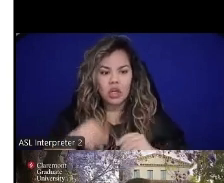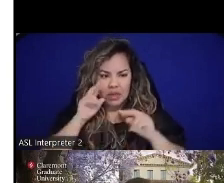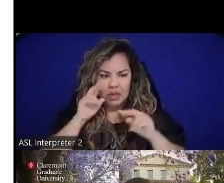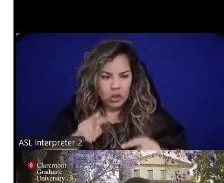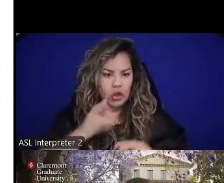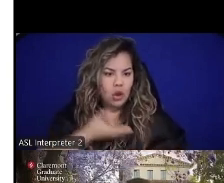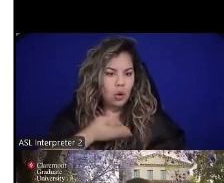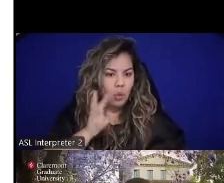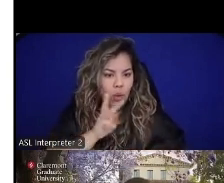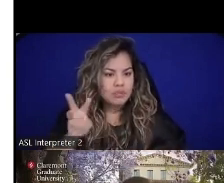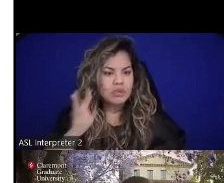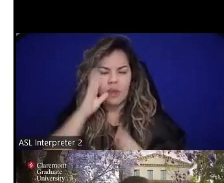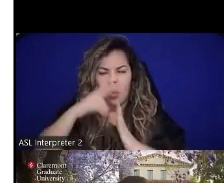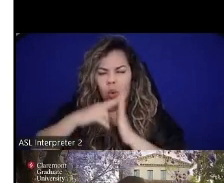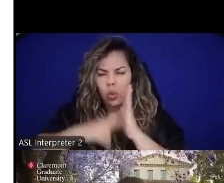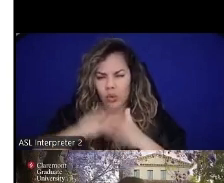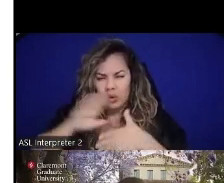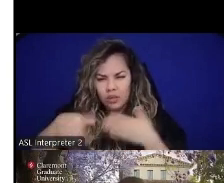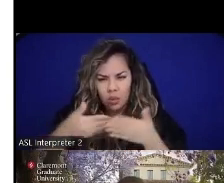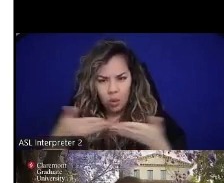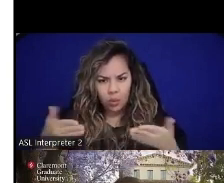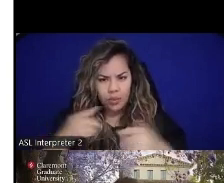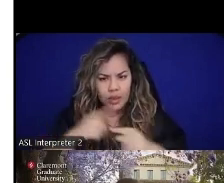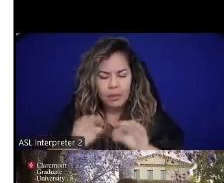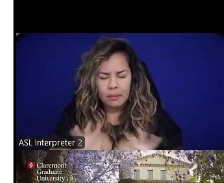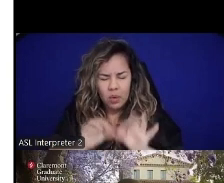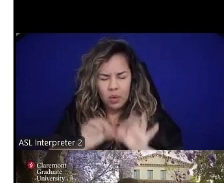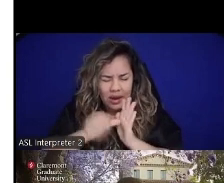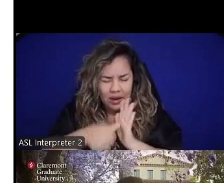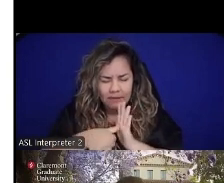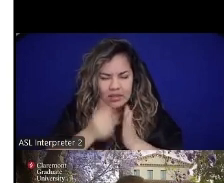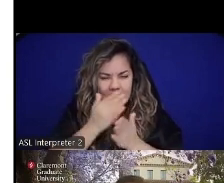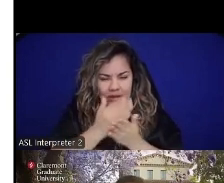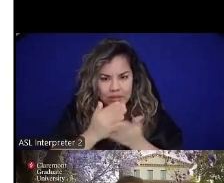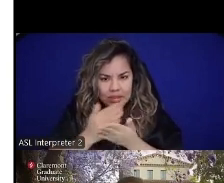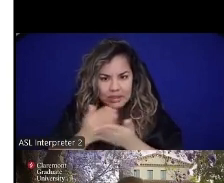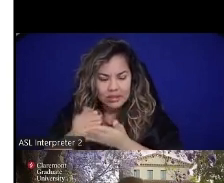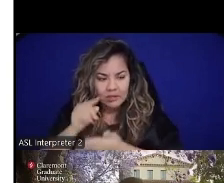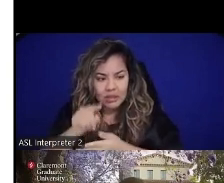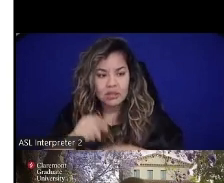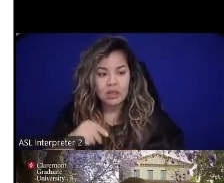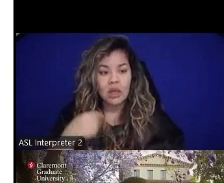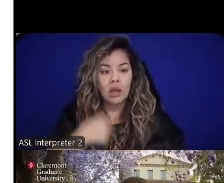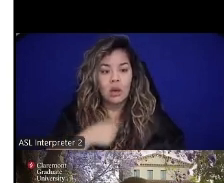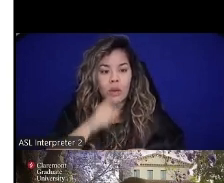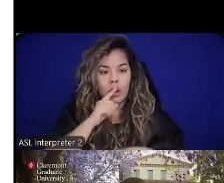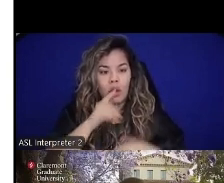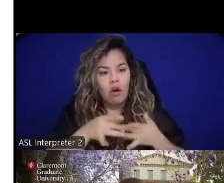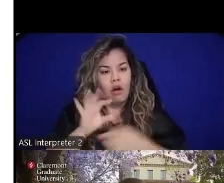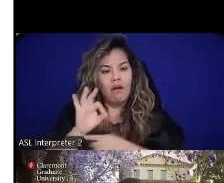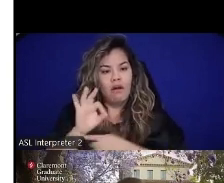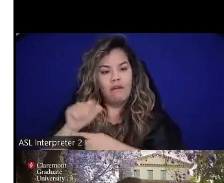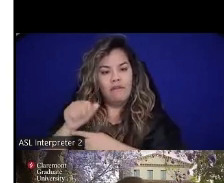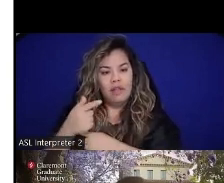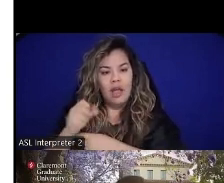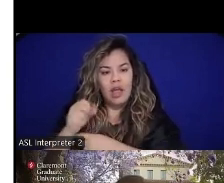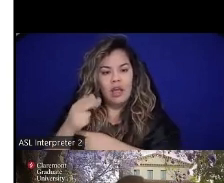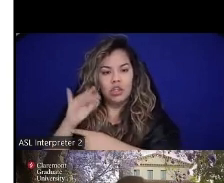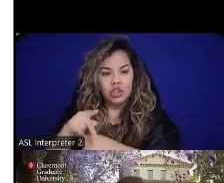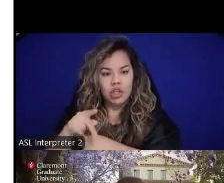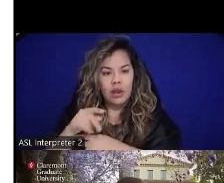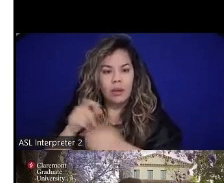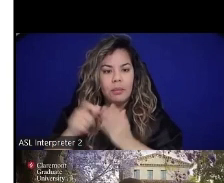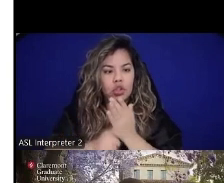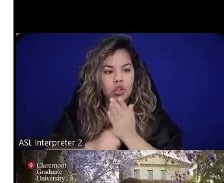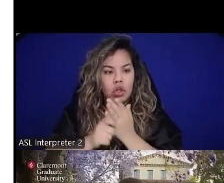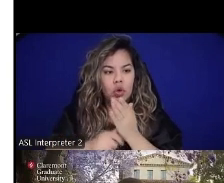whole thing, but I want to emphasize a couple pieces of this. AERJ is the flagship journal of the American Educational Research